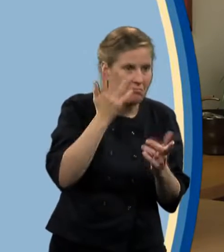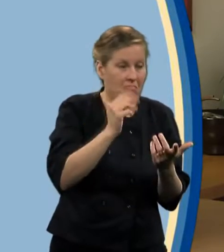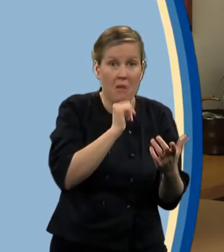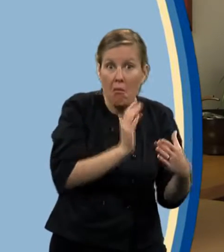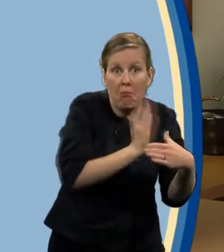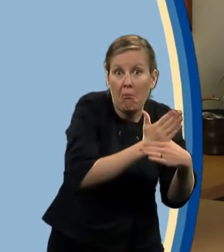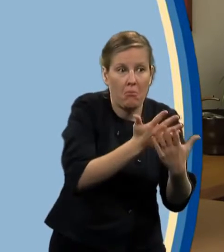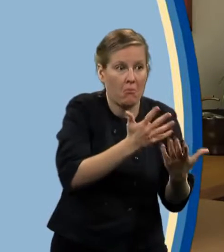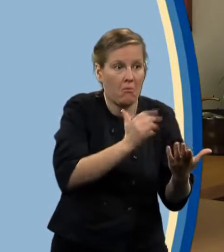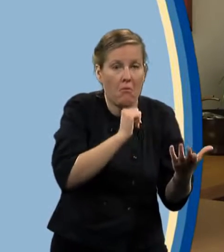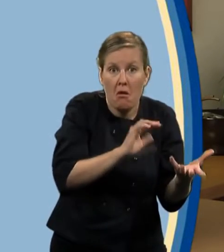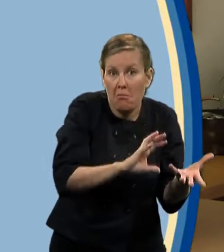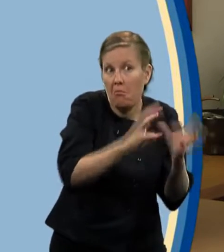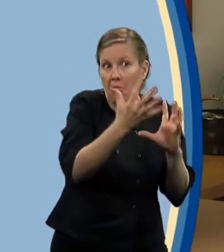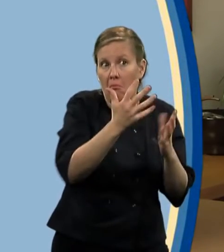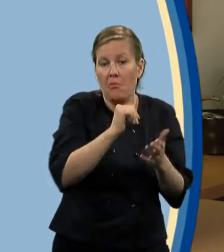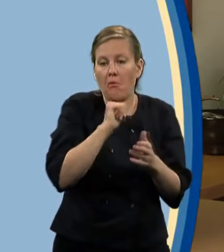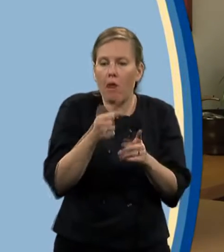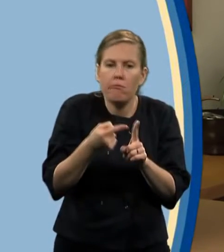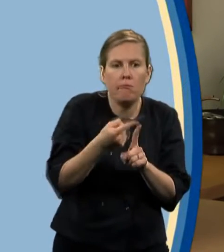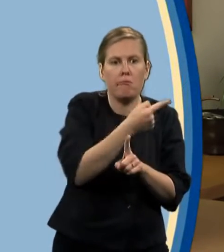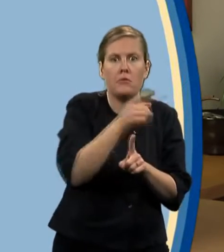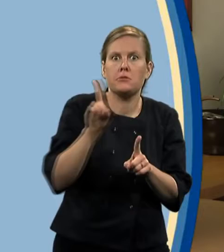deviant in any way. By contrast,